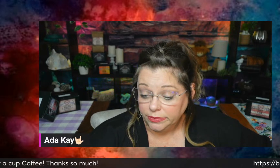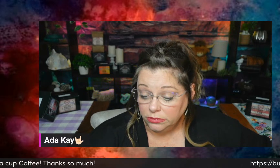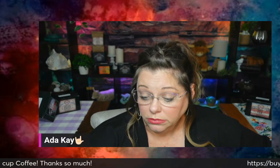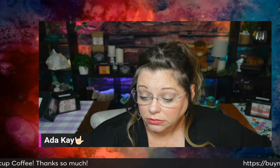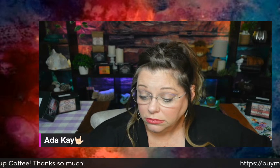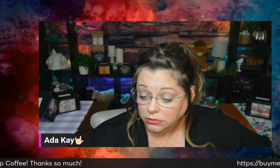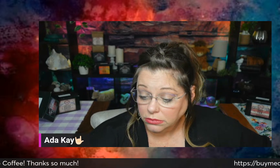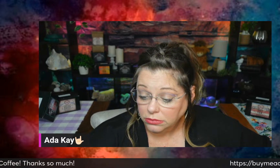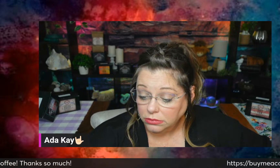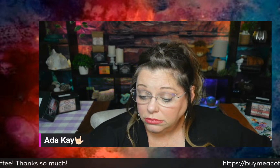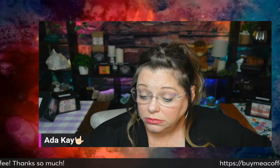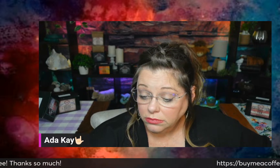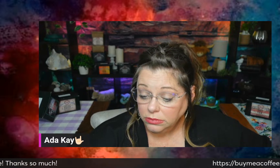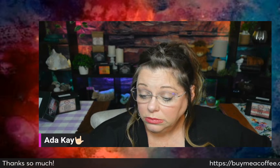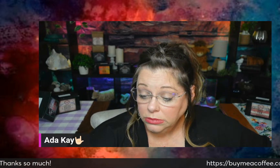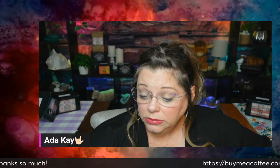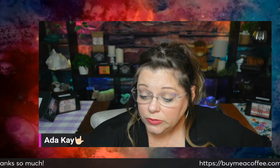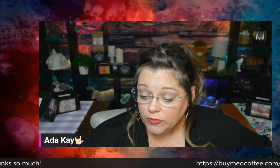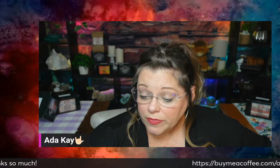one.